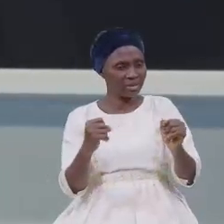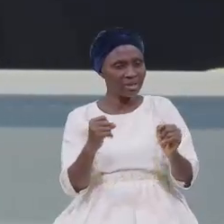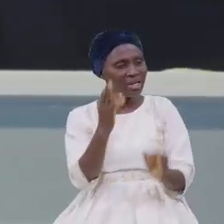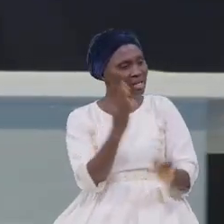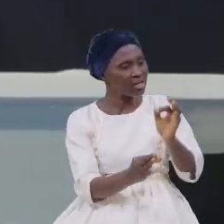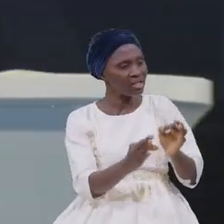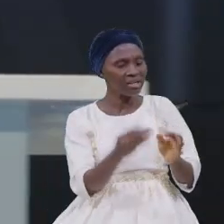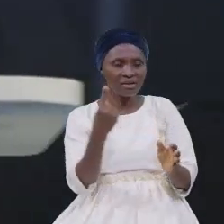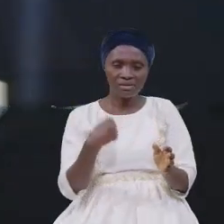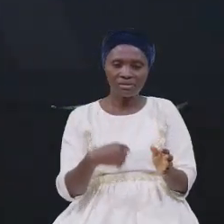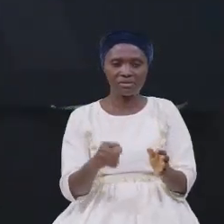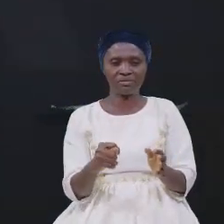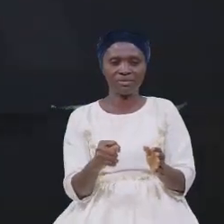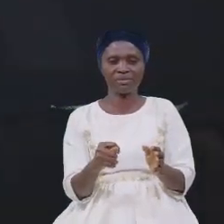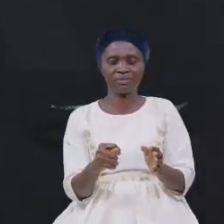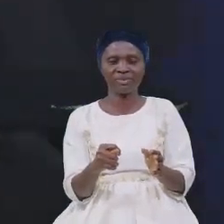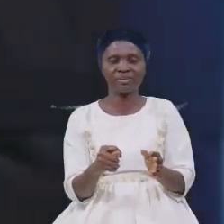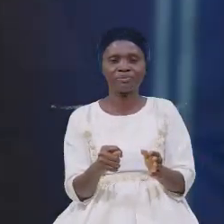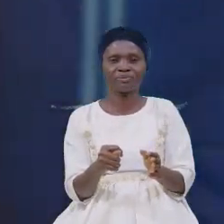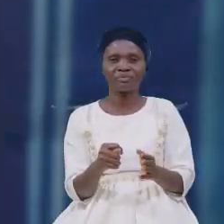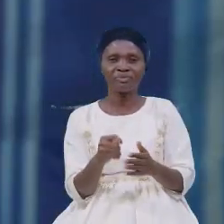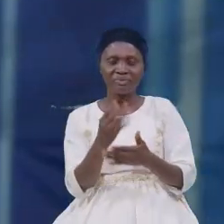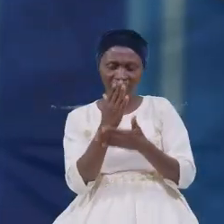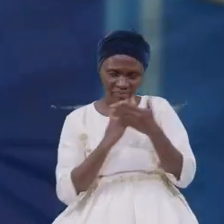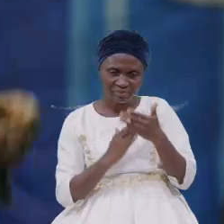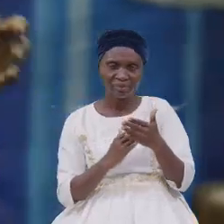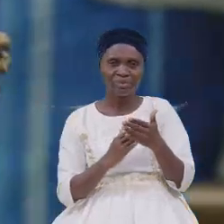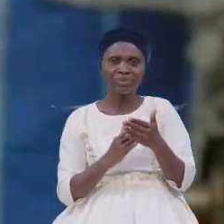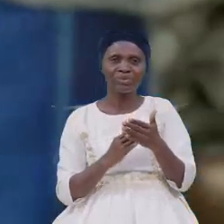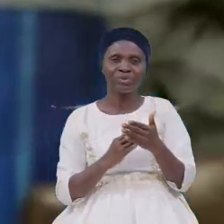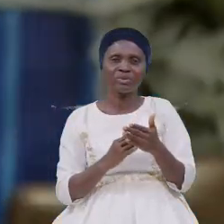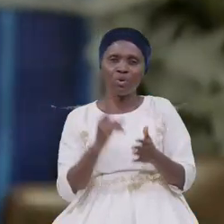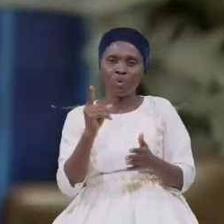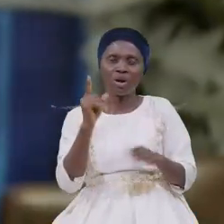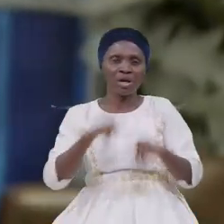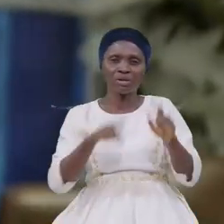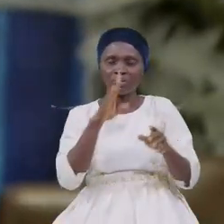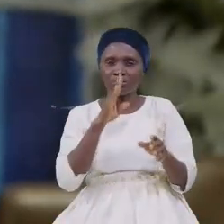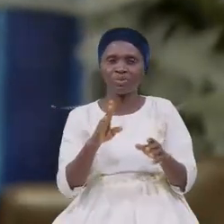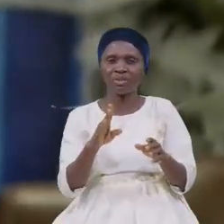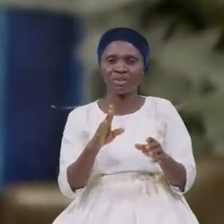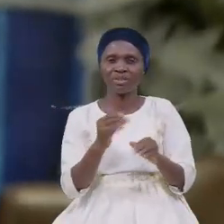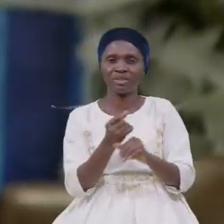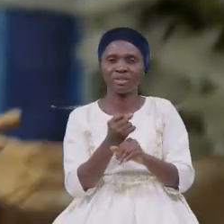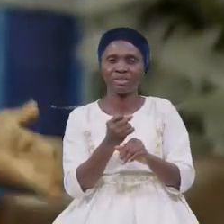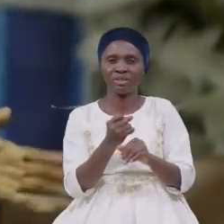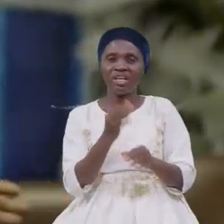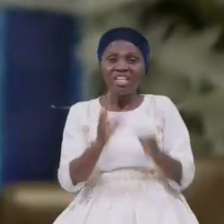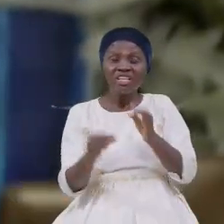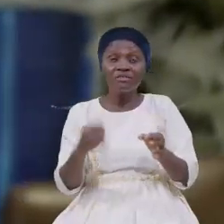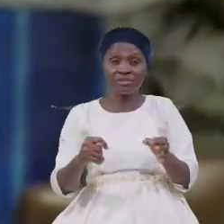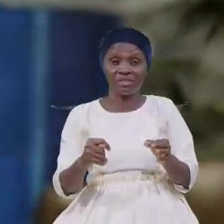intelligent one could not be saved, if the eager, religious man